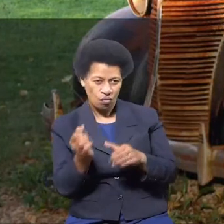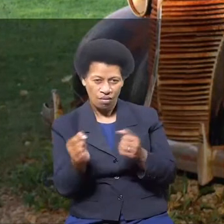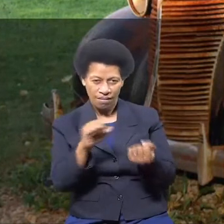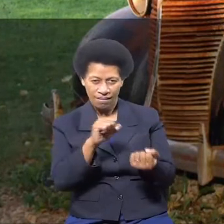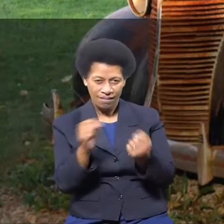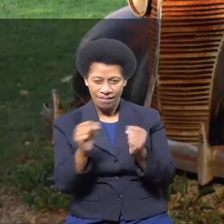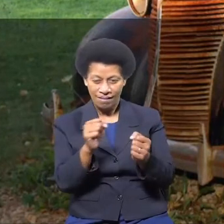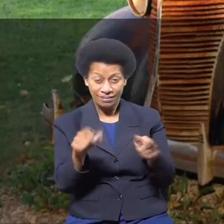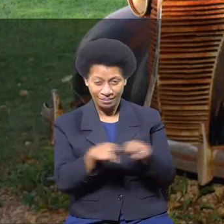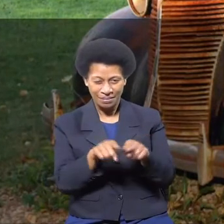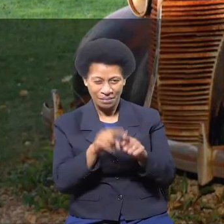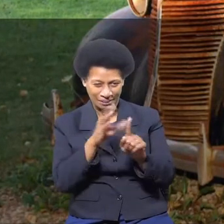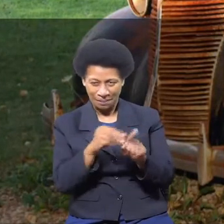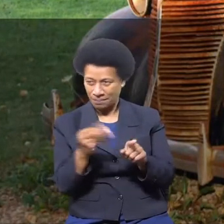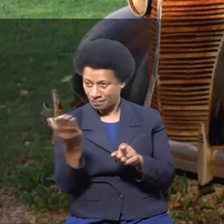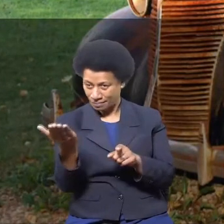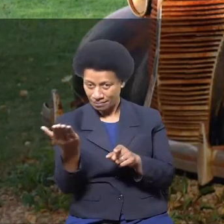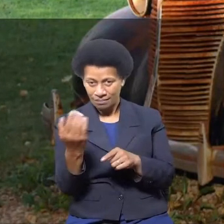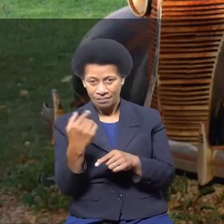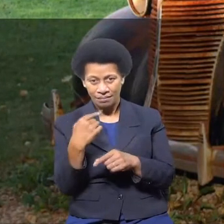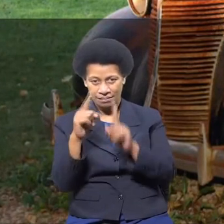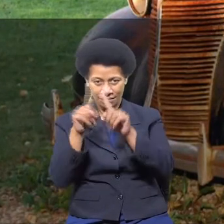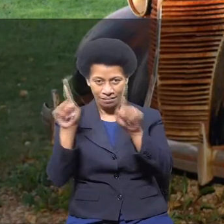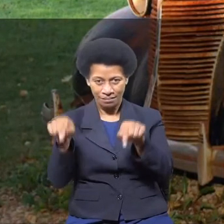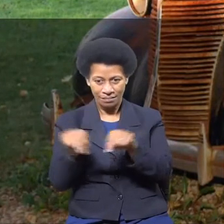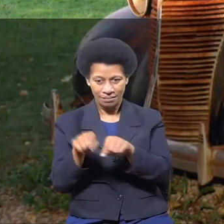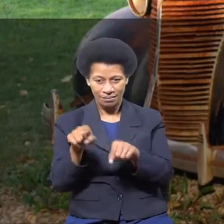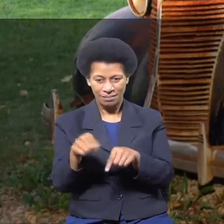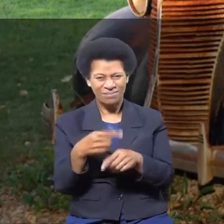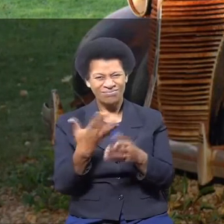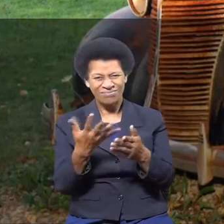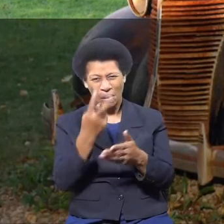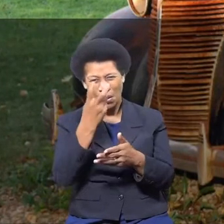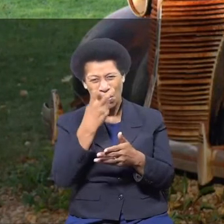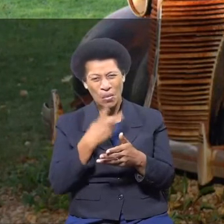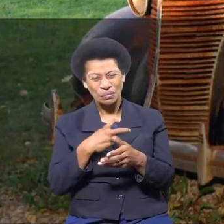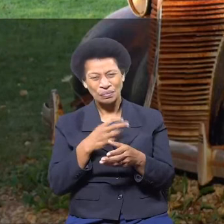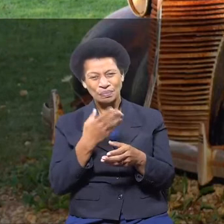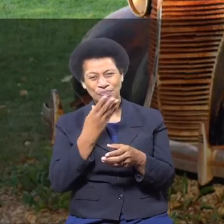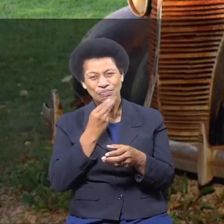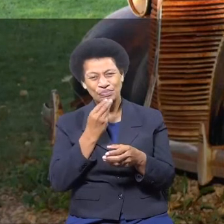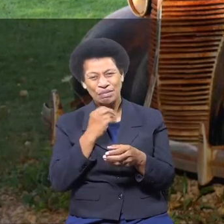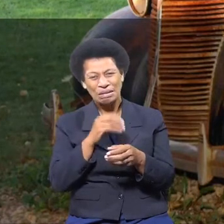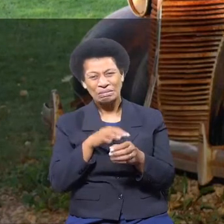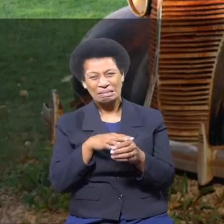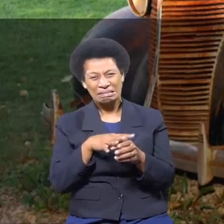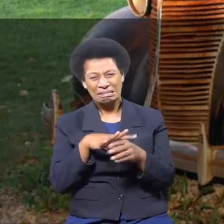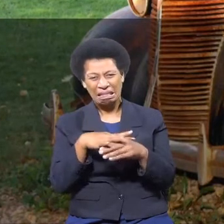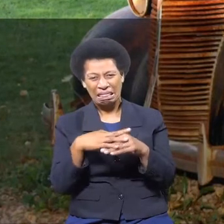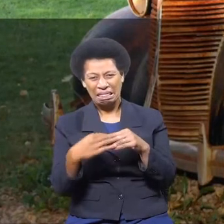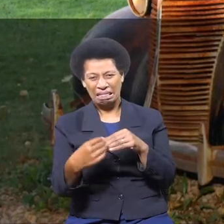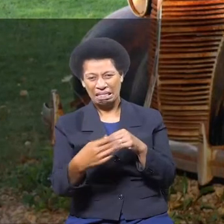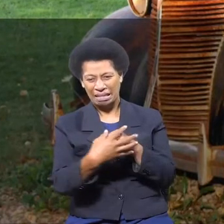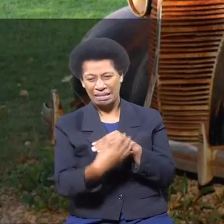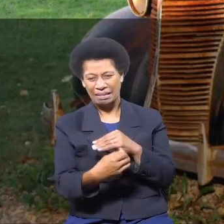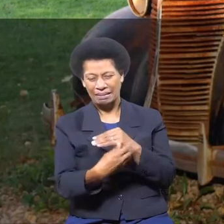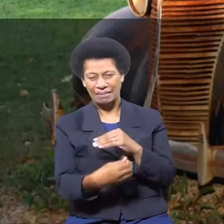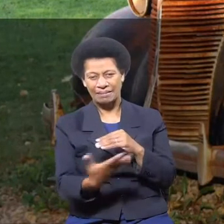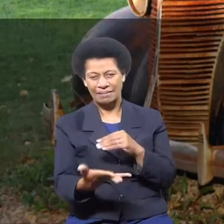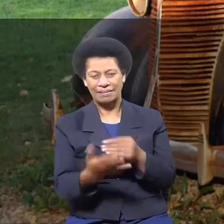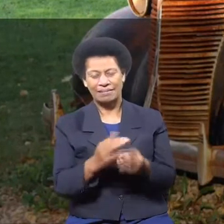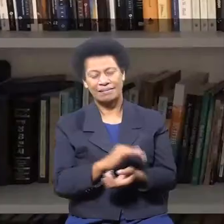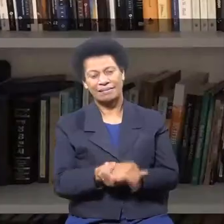a car, much like the one you see on the screen, completely rusted over, just sitting there,